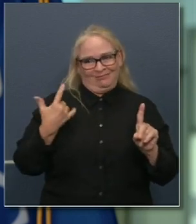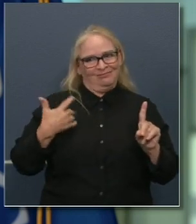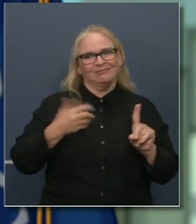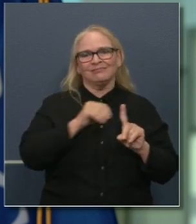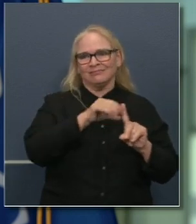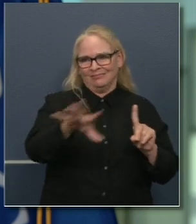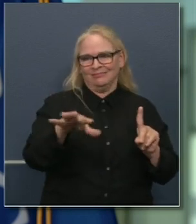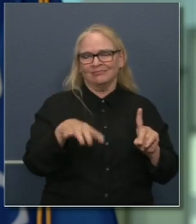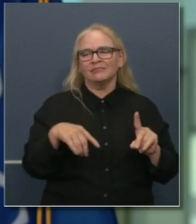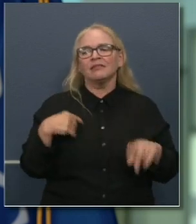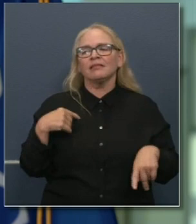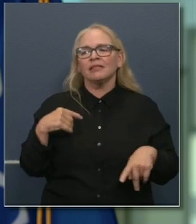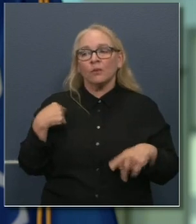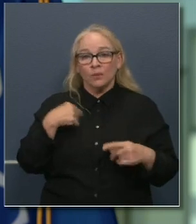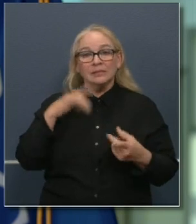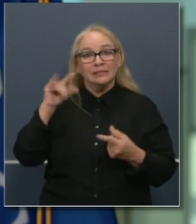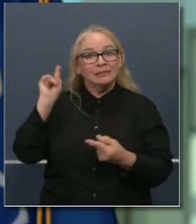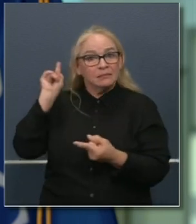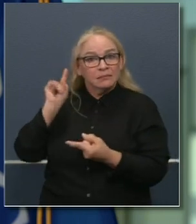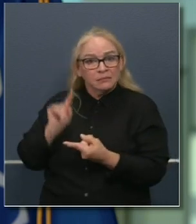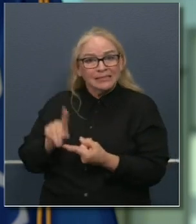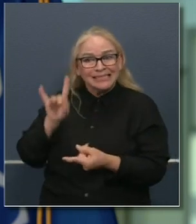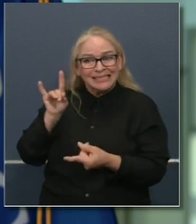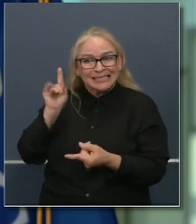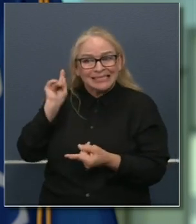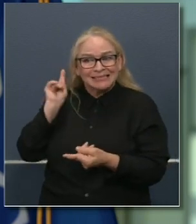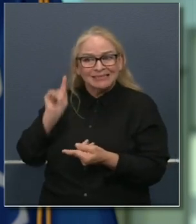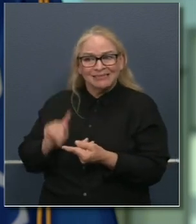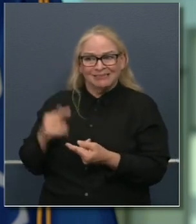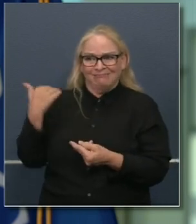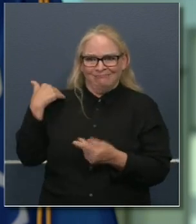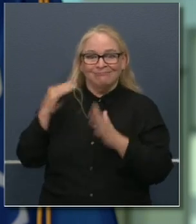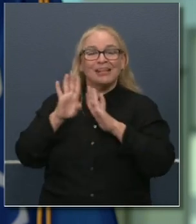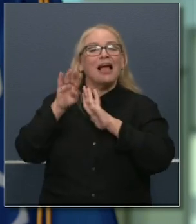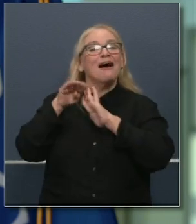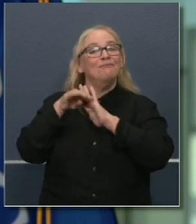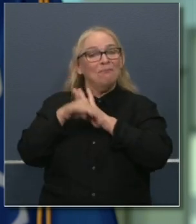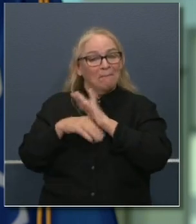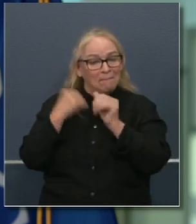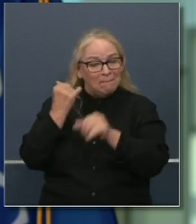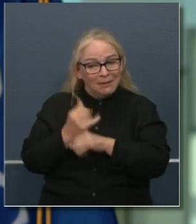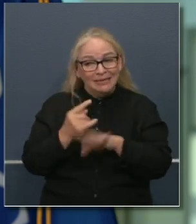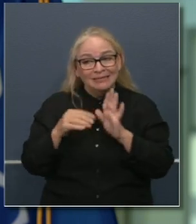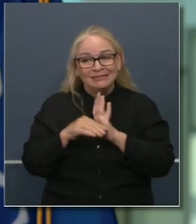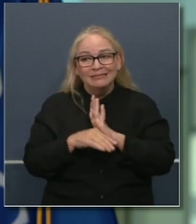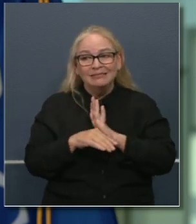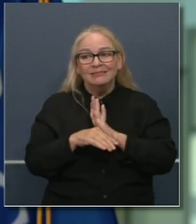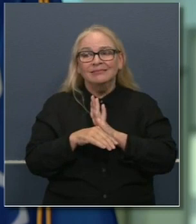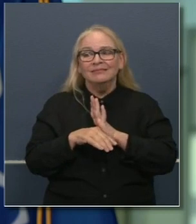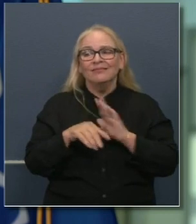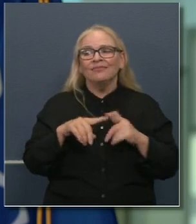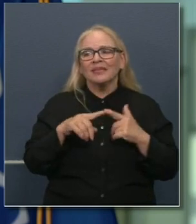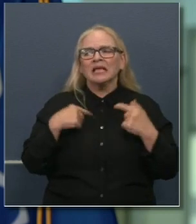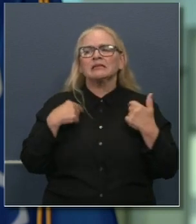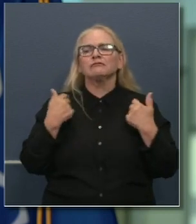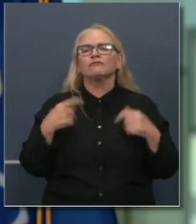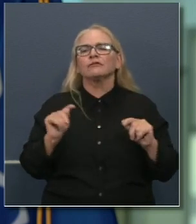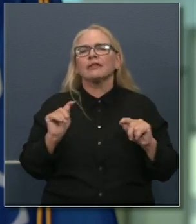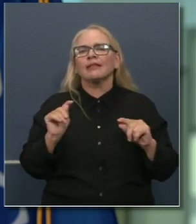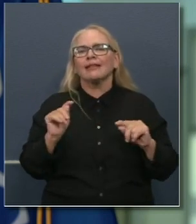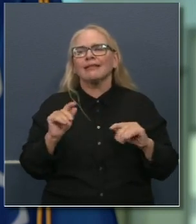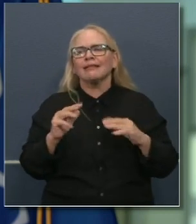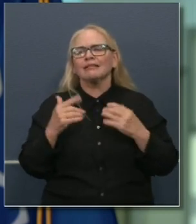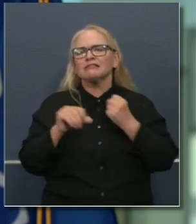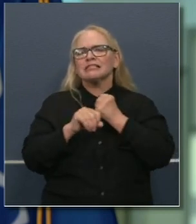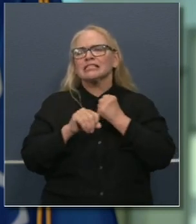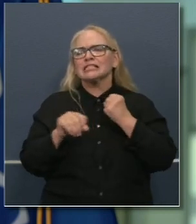substantially mitigate an increase in the spread of this virus. We extended that mitigation for a period of time where ICUs